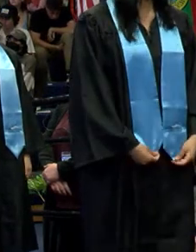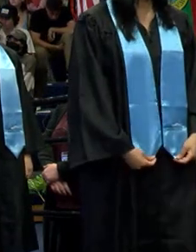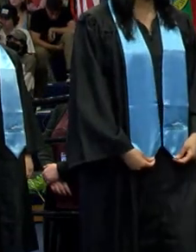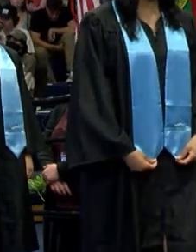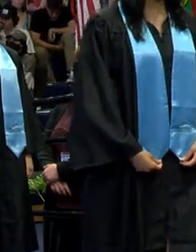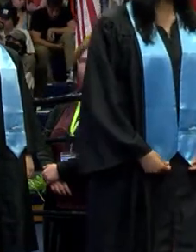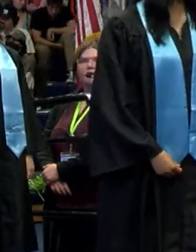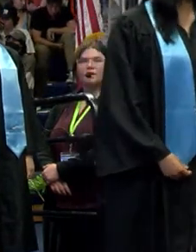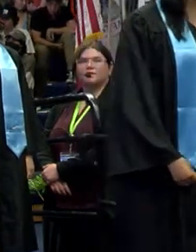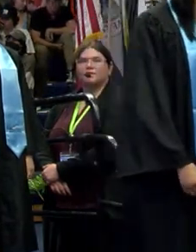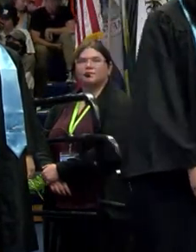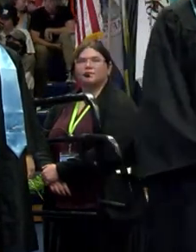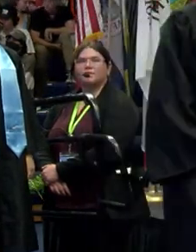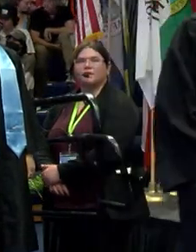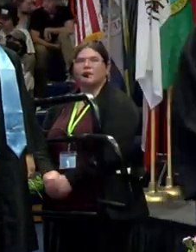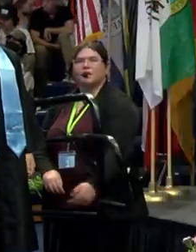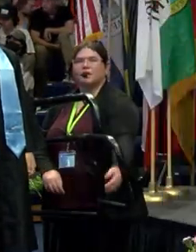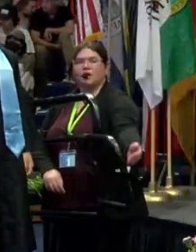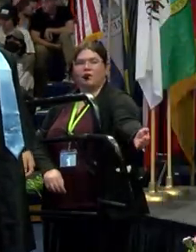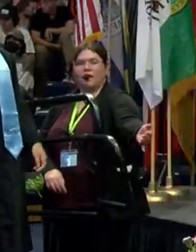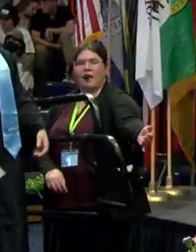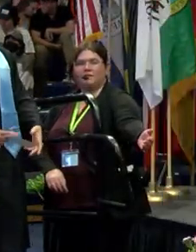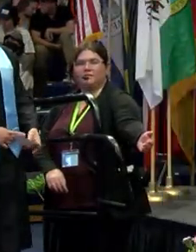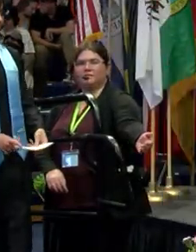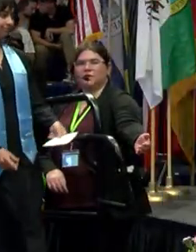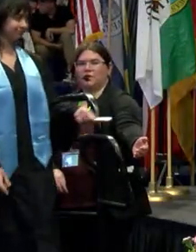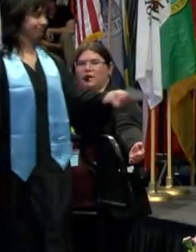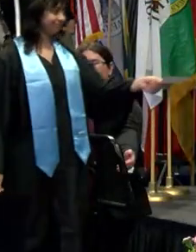Vivian Yaris Lopez Diaz.